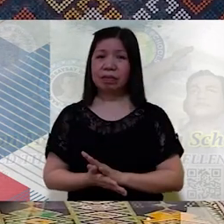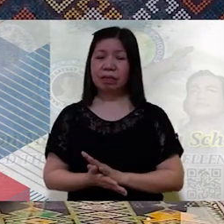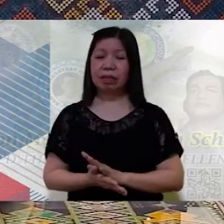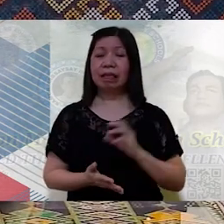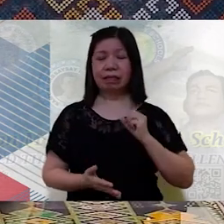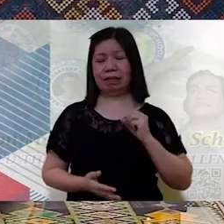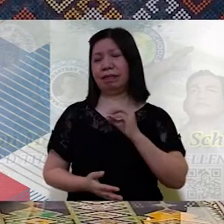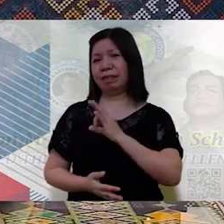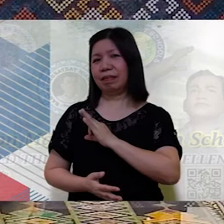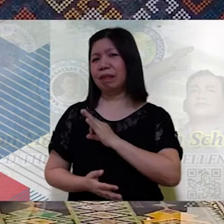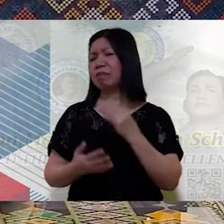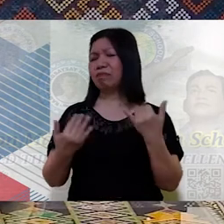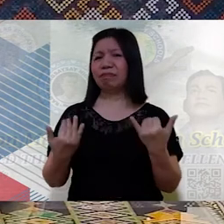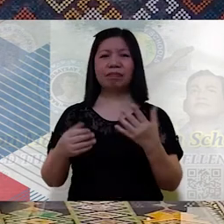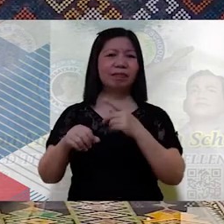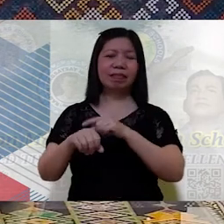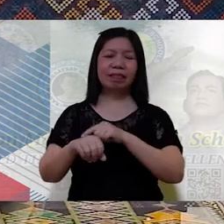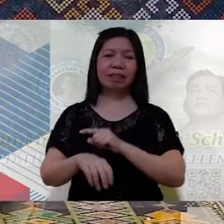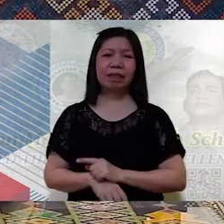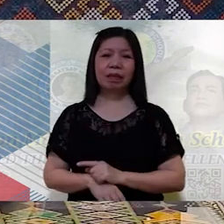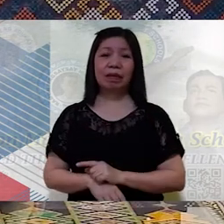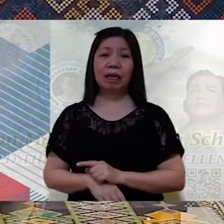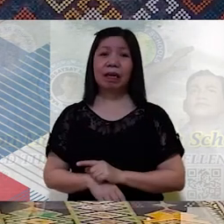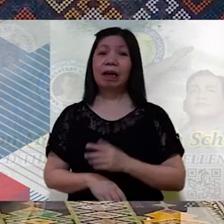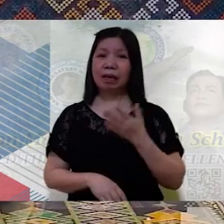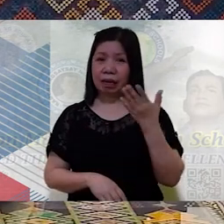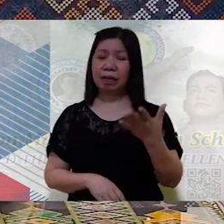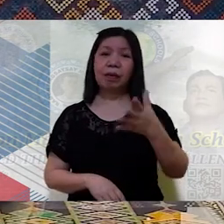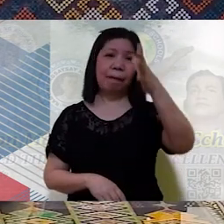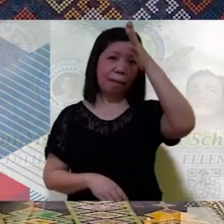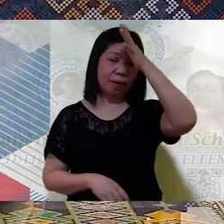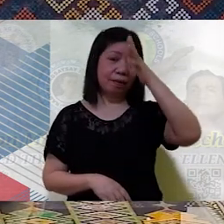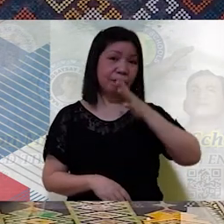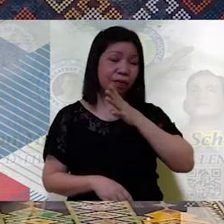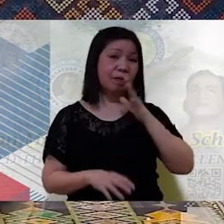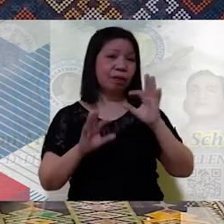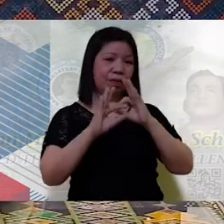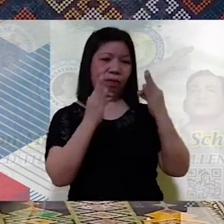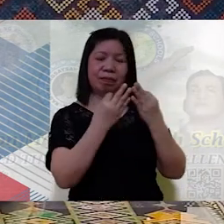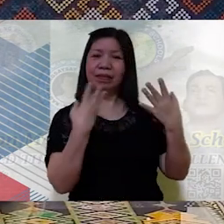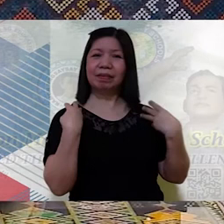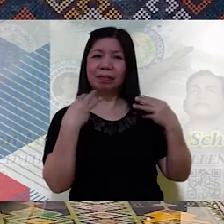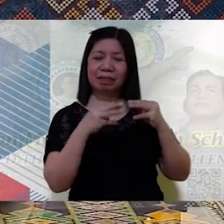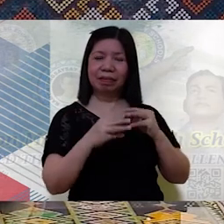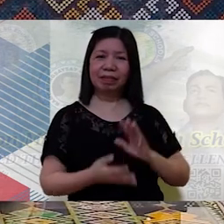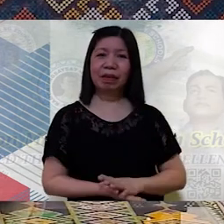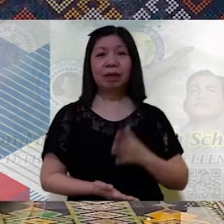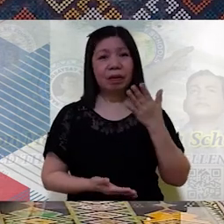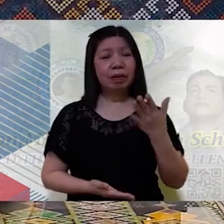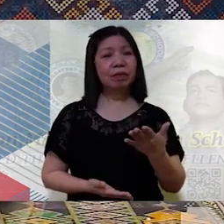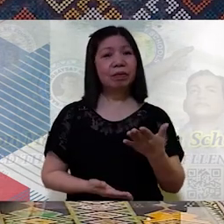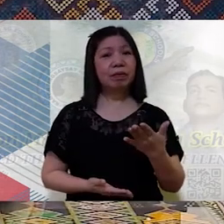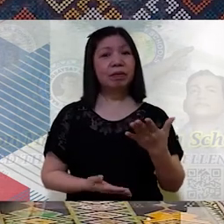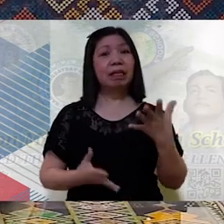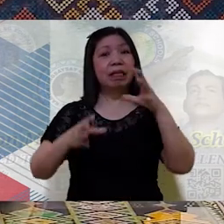our staff. This time, you parents, you family members, you who